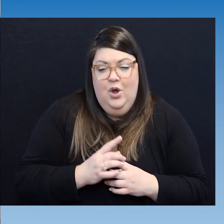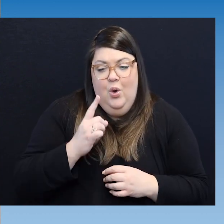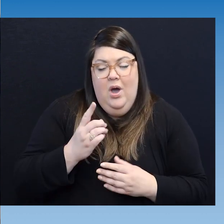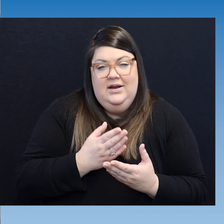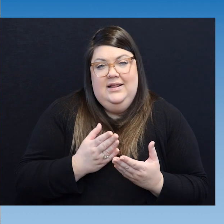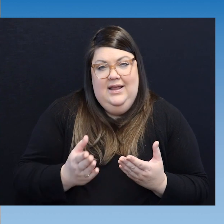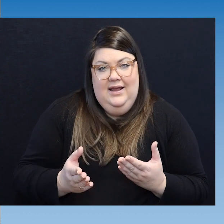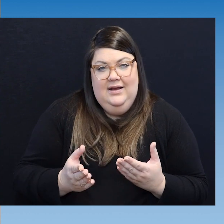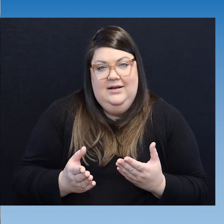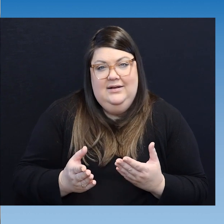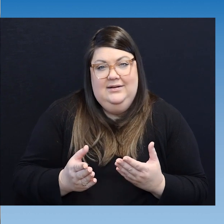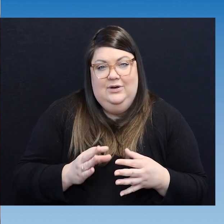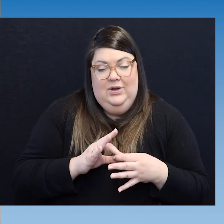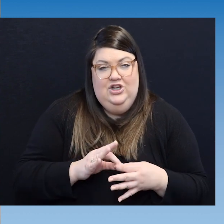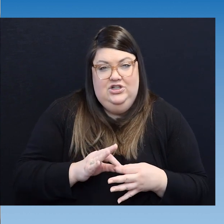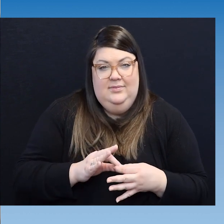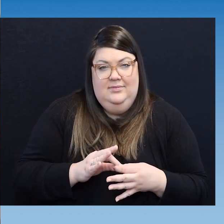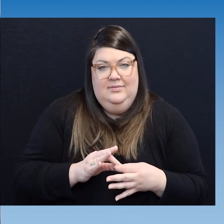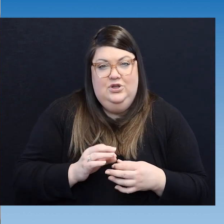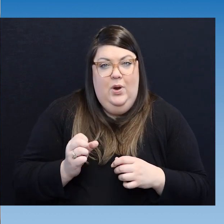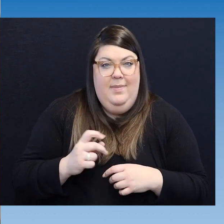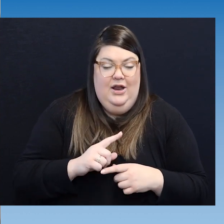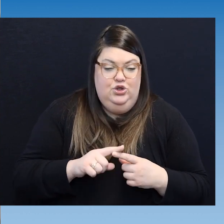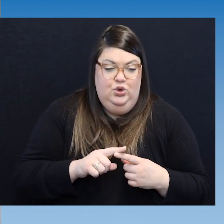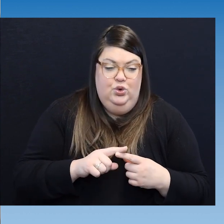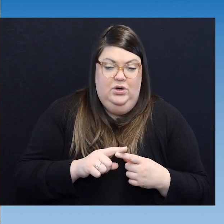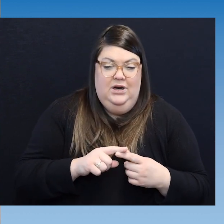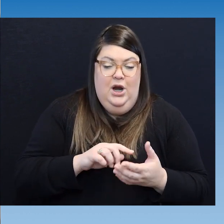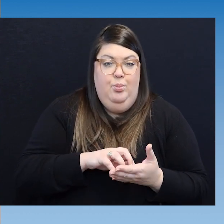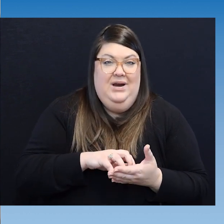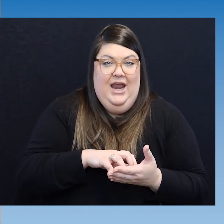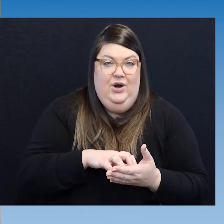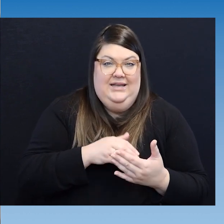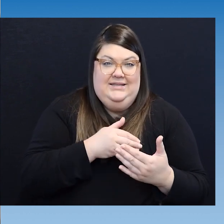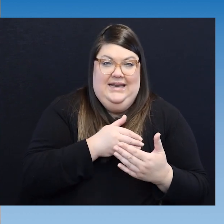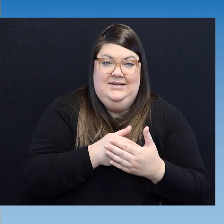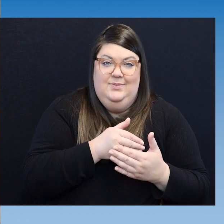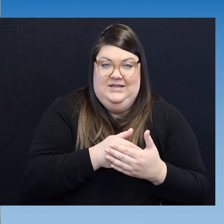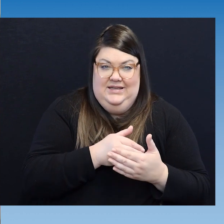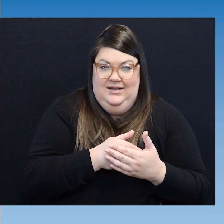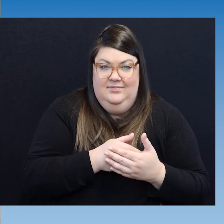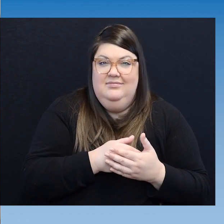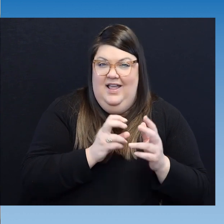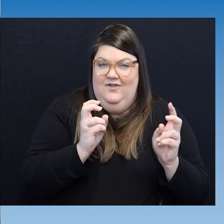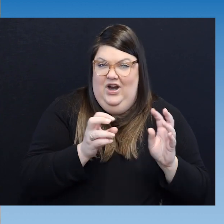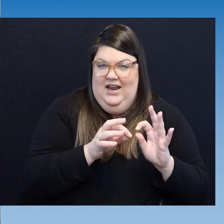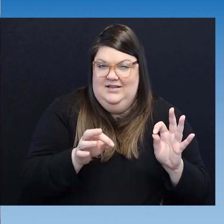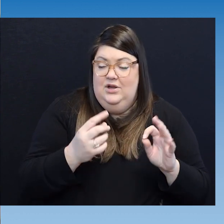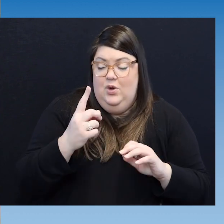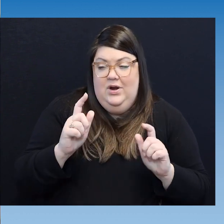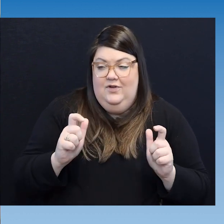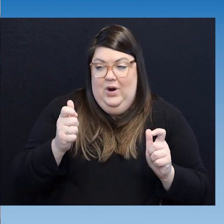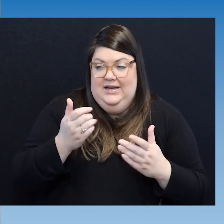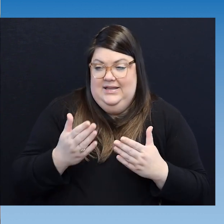one thing that in relationship to go back to precarious intimacy, which is related to what I learned, one of the greatest things